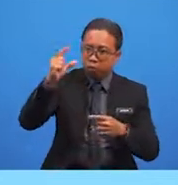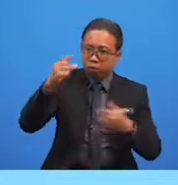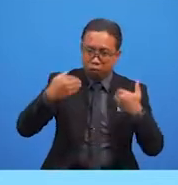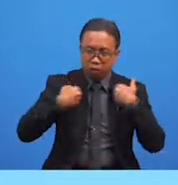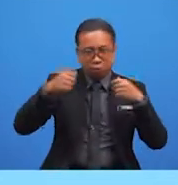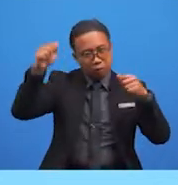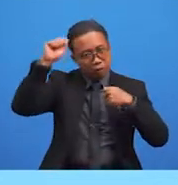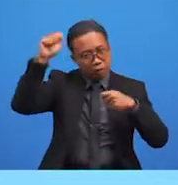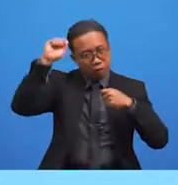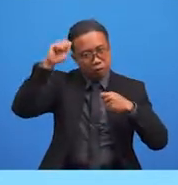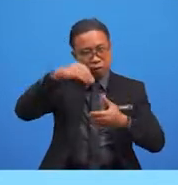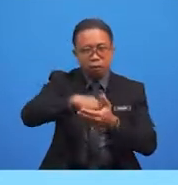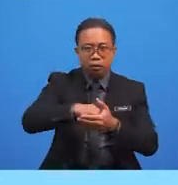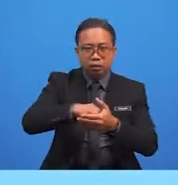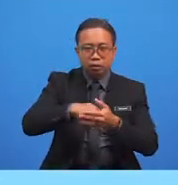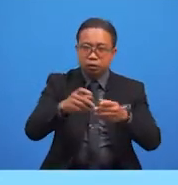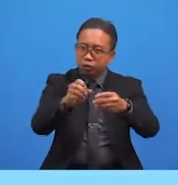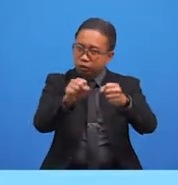space station?